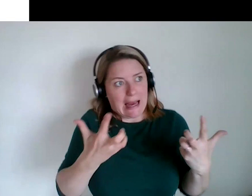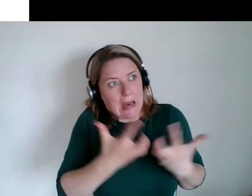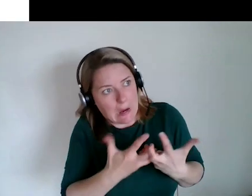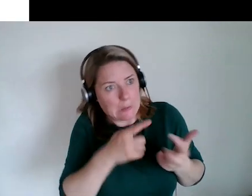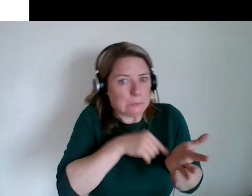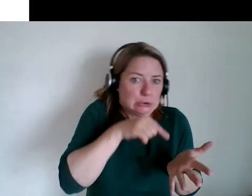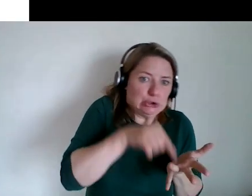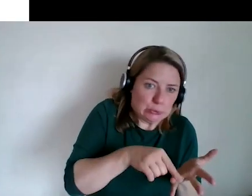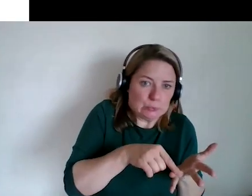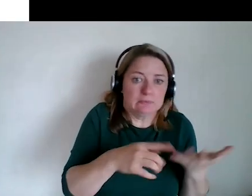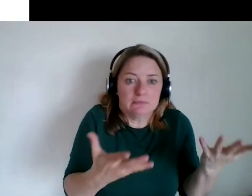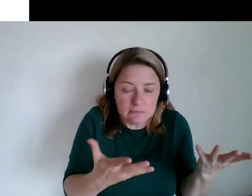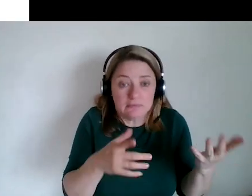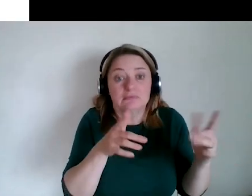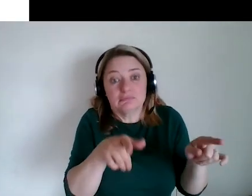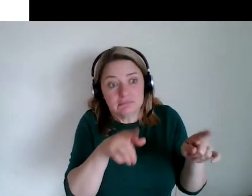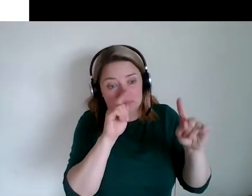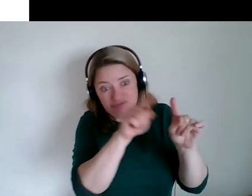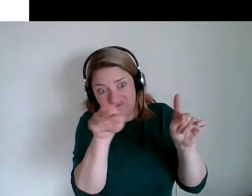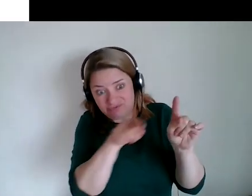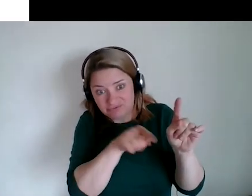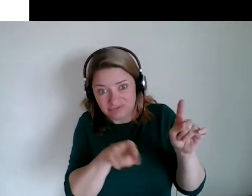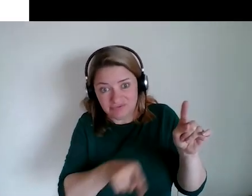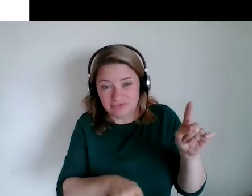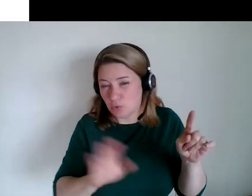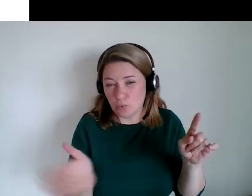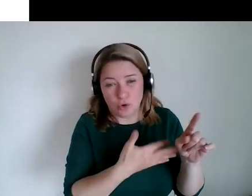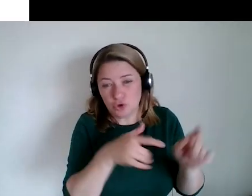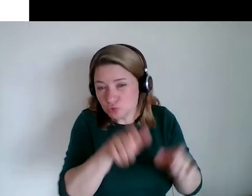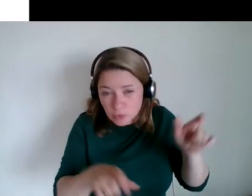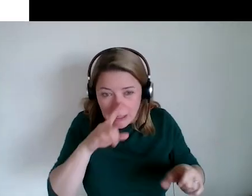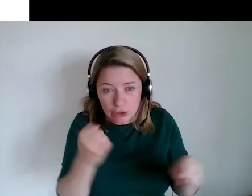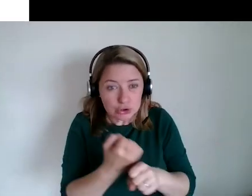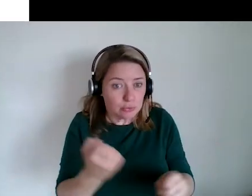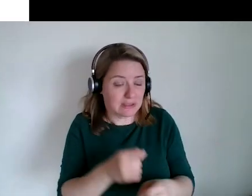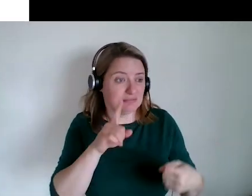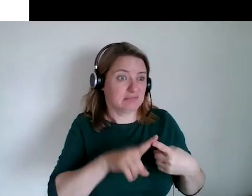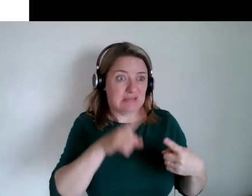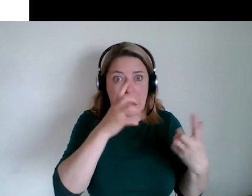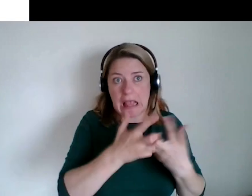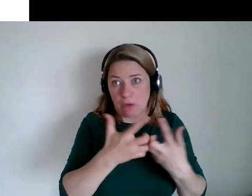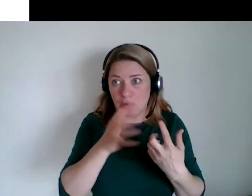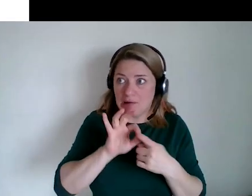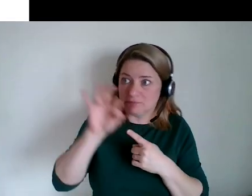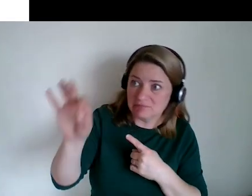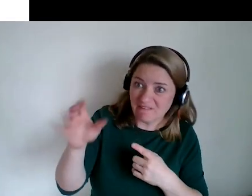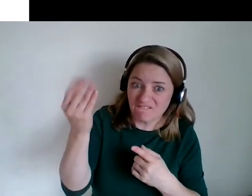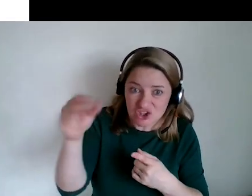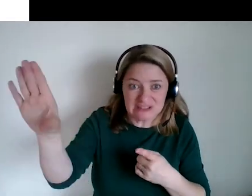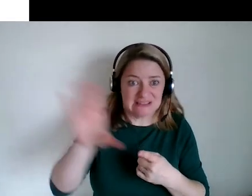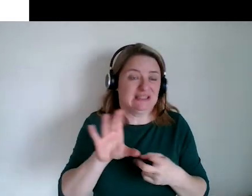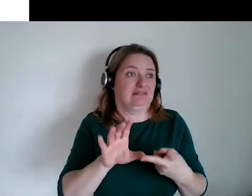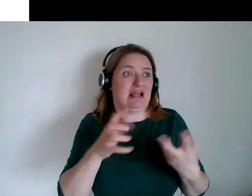students, those that relate to entry into the field of clinical education, about growing a team, about securing funding,